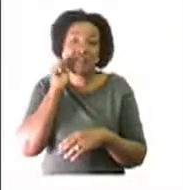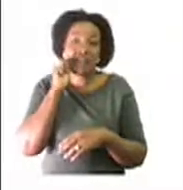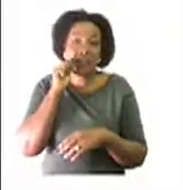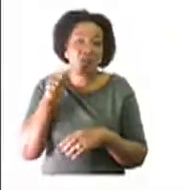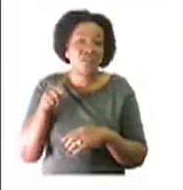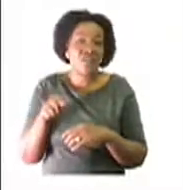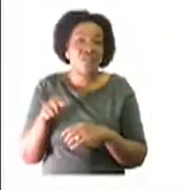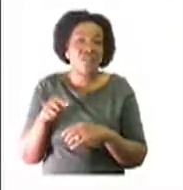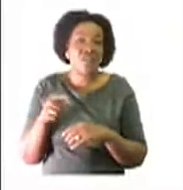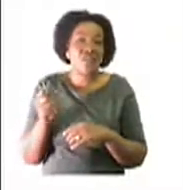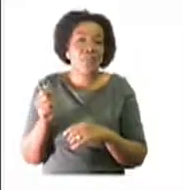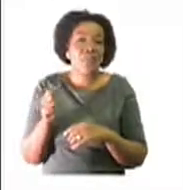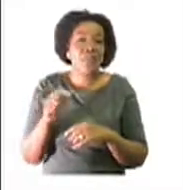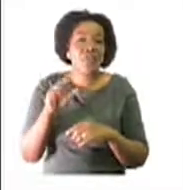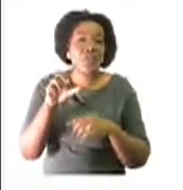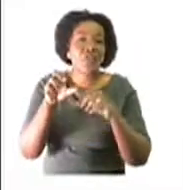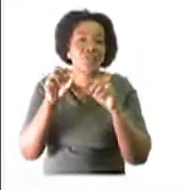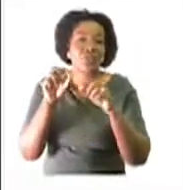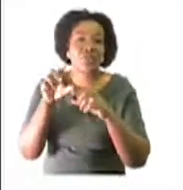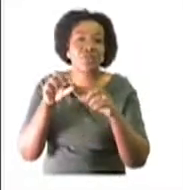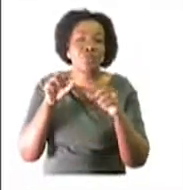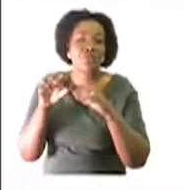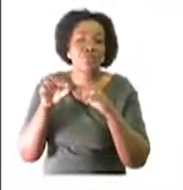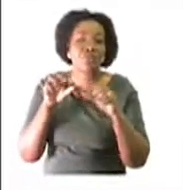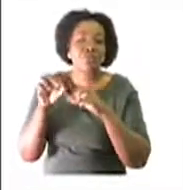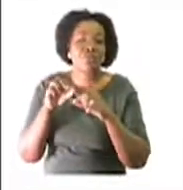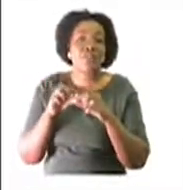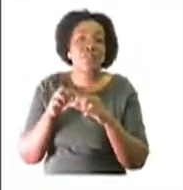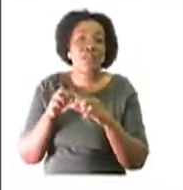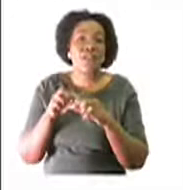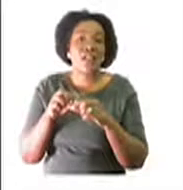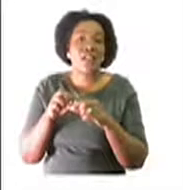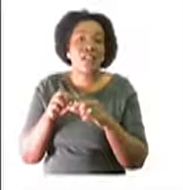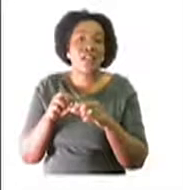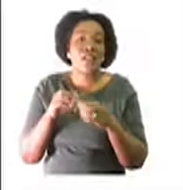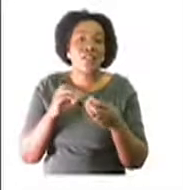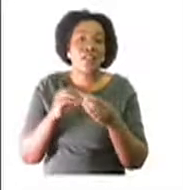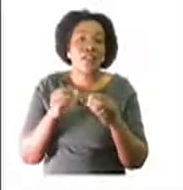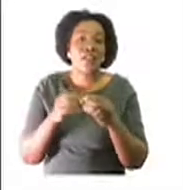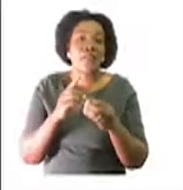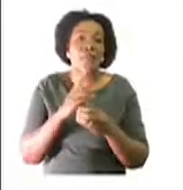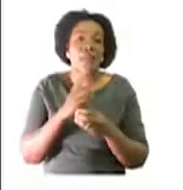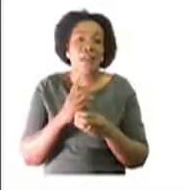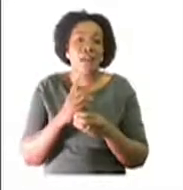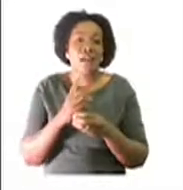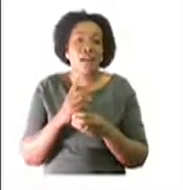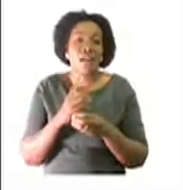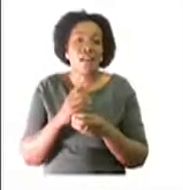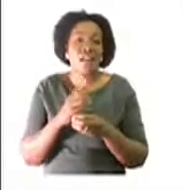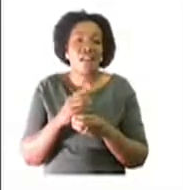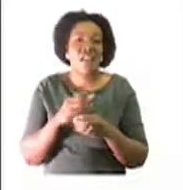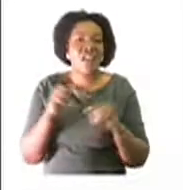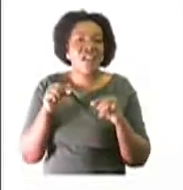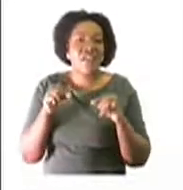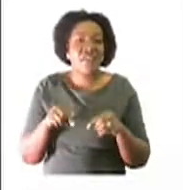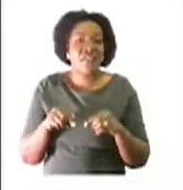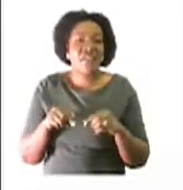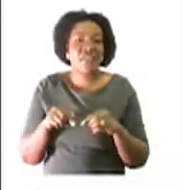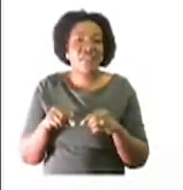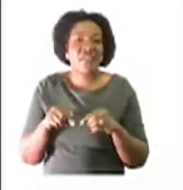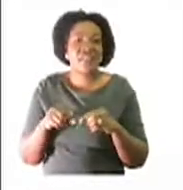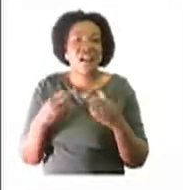there for you to choose from. Let us do number 1. This room belongs to